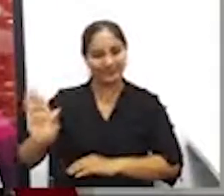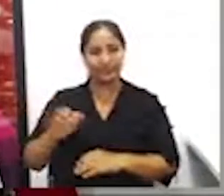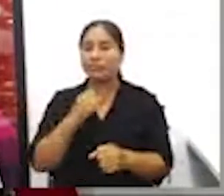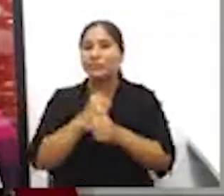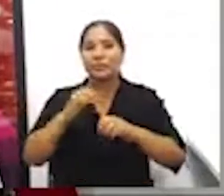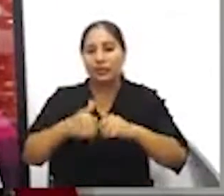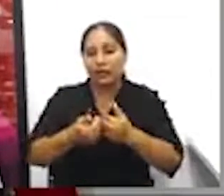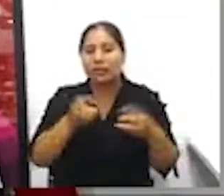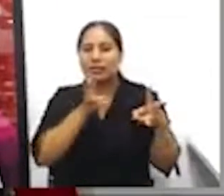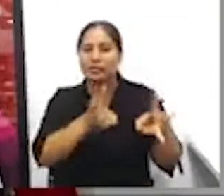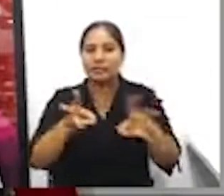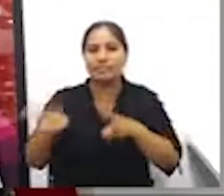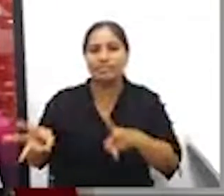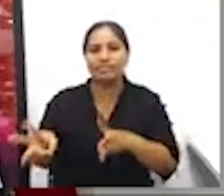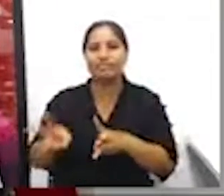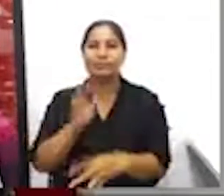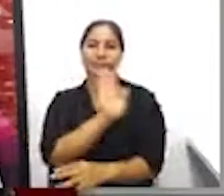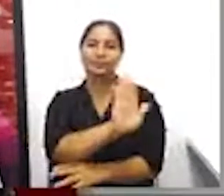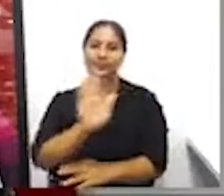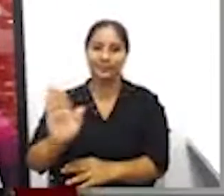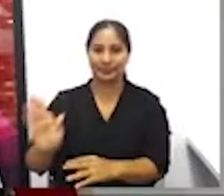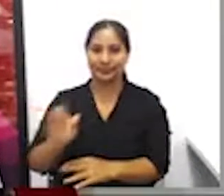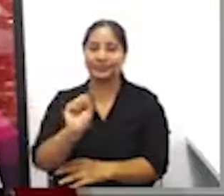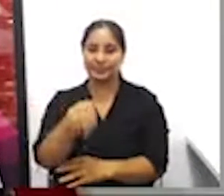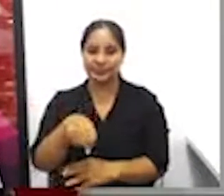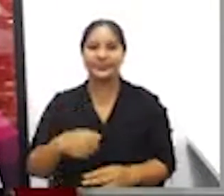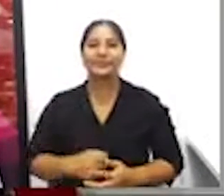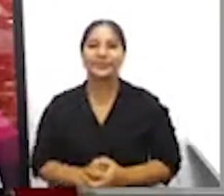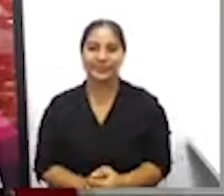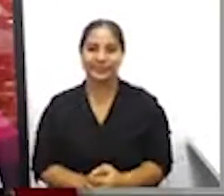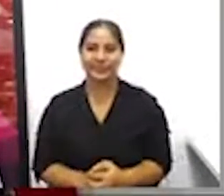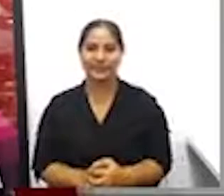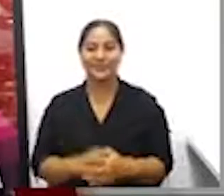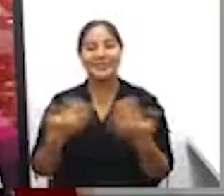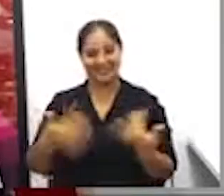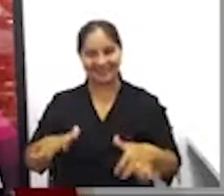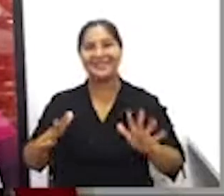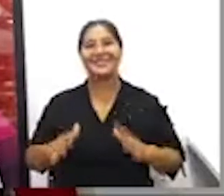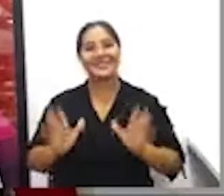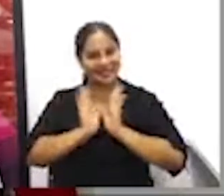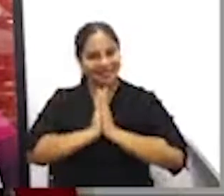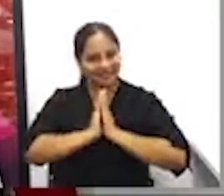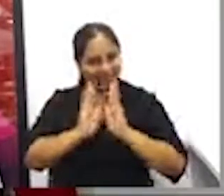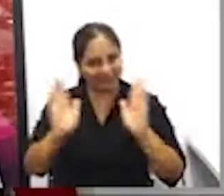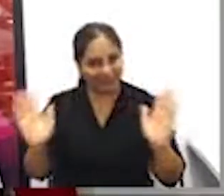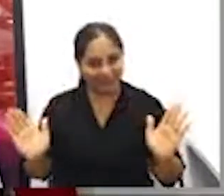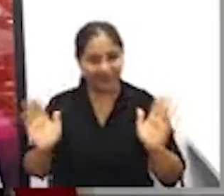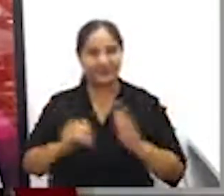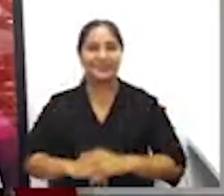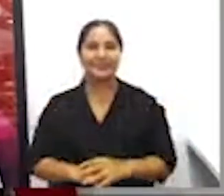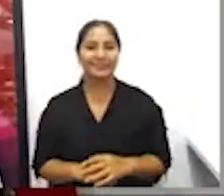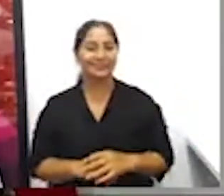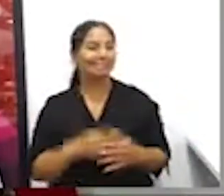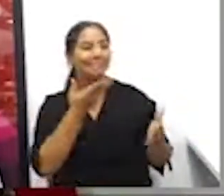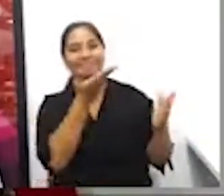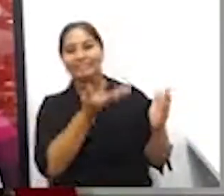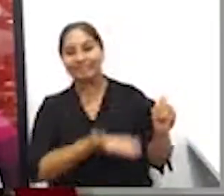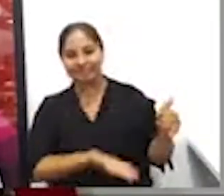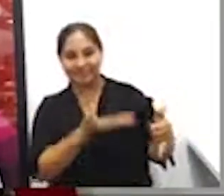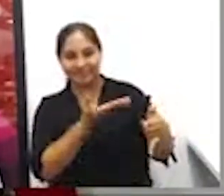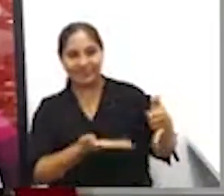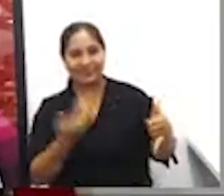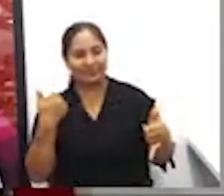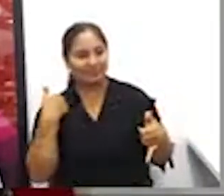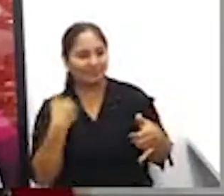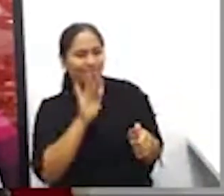you can do an enormous amount. I'm going to stop there. Wow, thank you very much. And already very